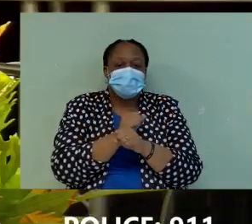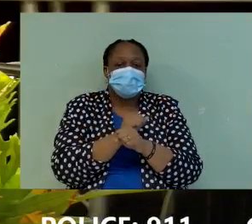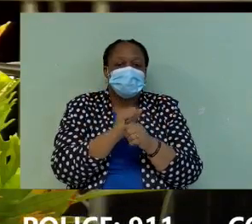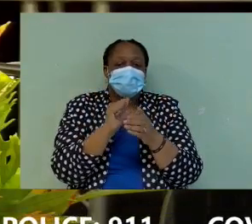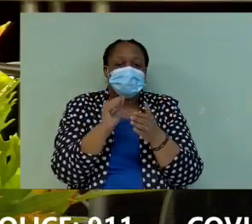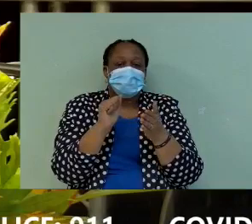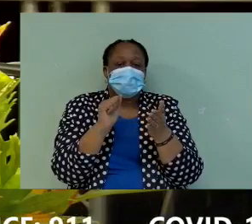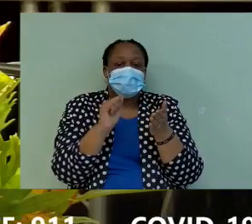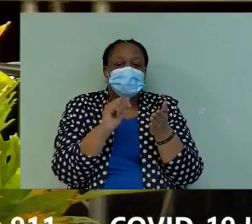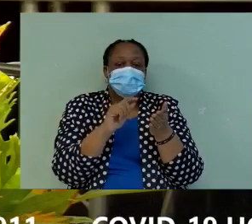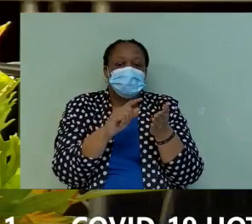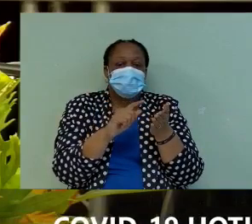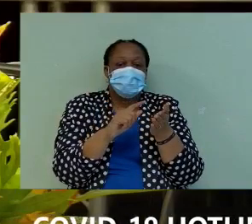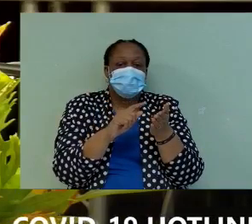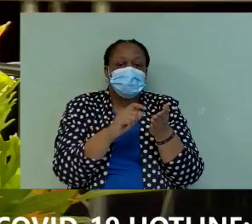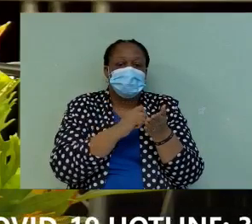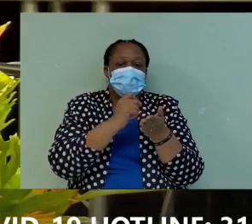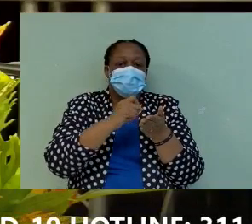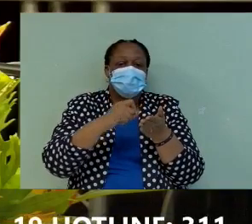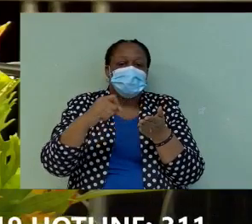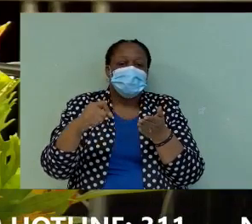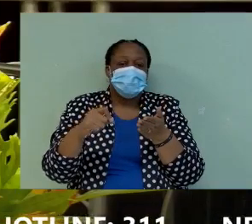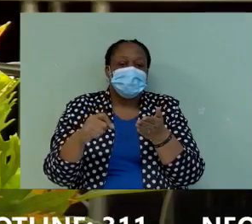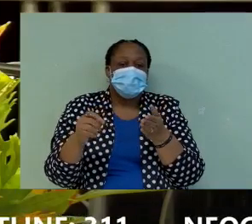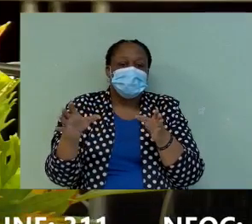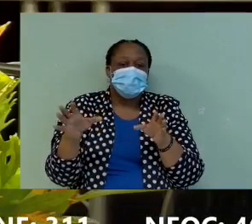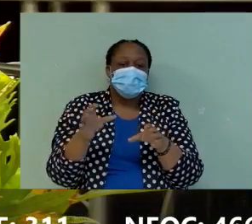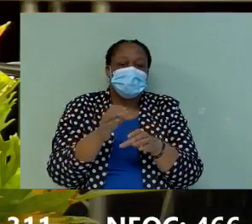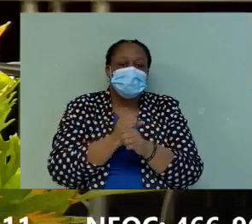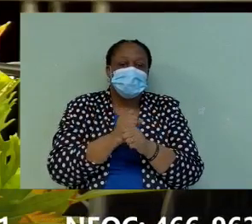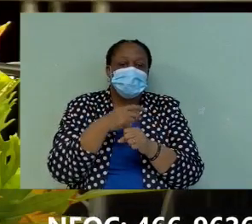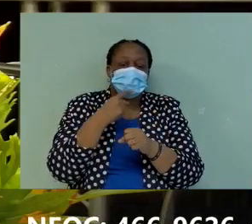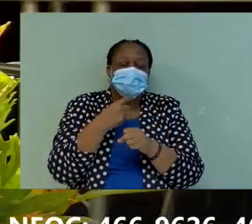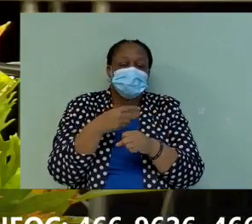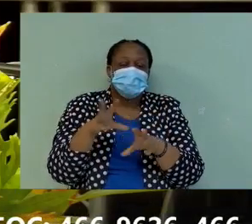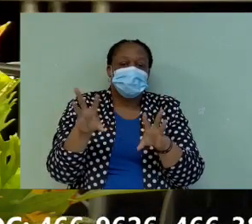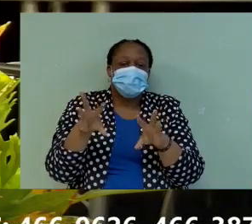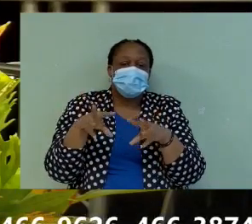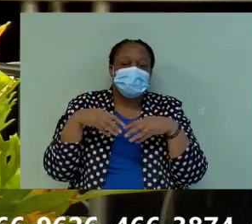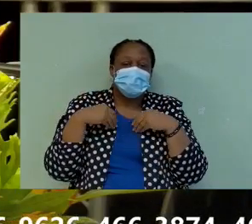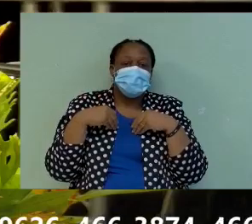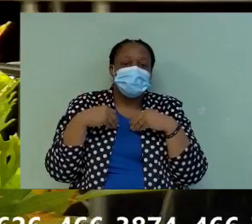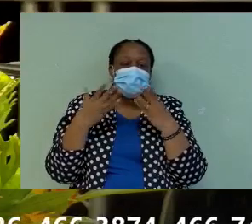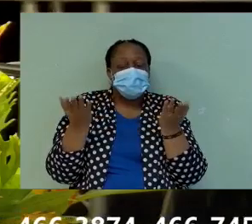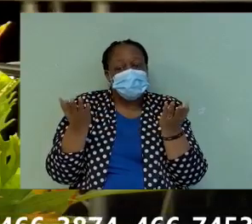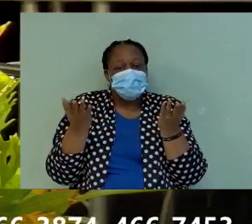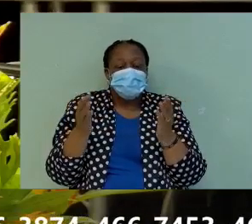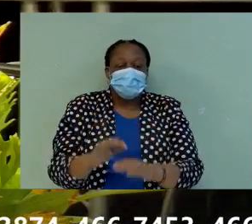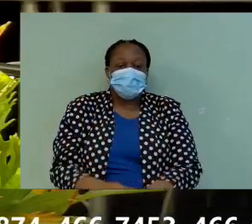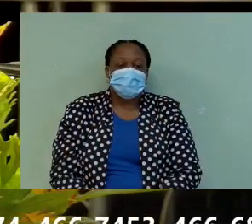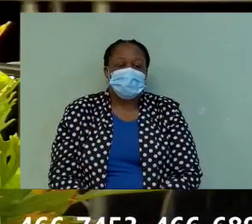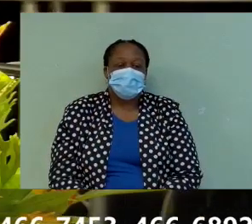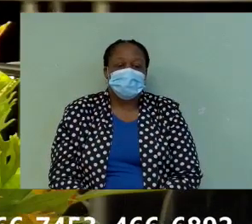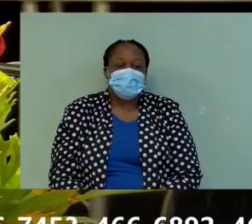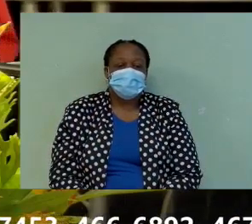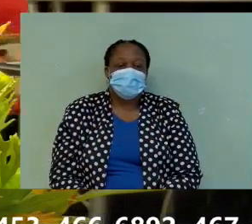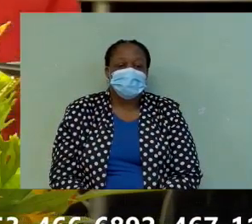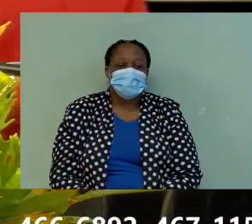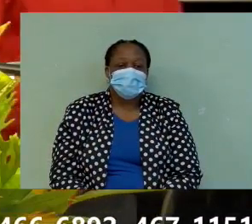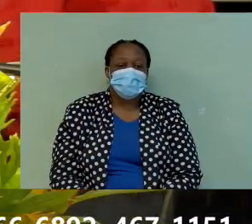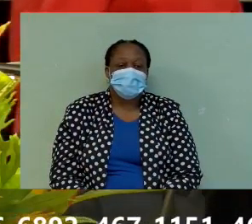email text messaging service. This is very important in order to alleviate the anxiety of applicants.